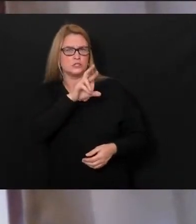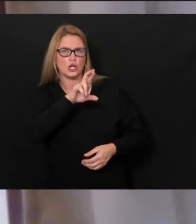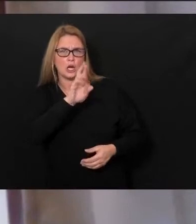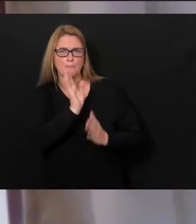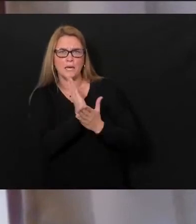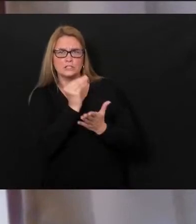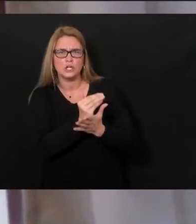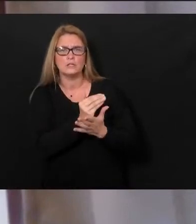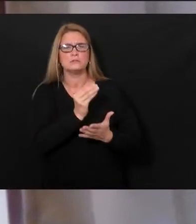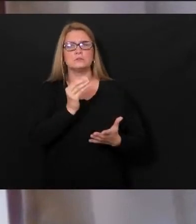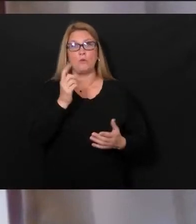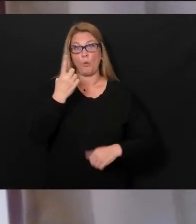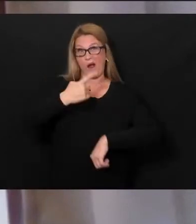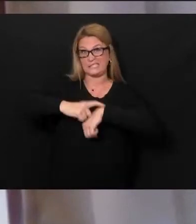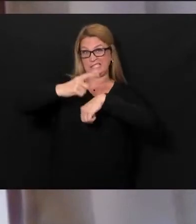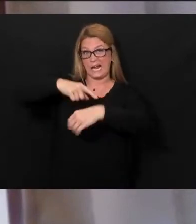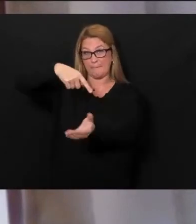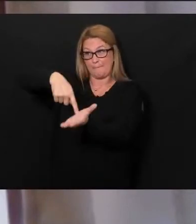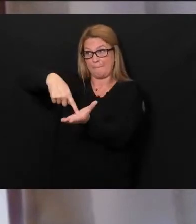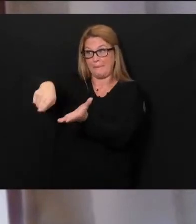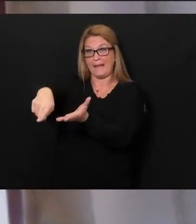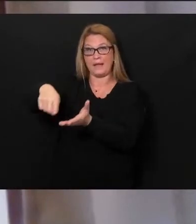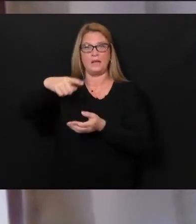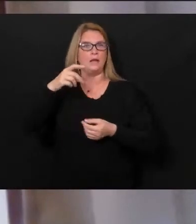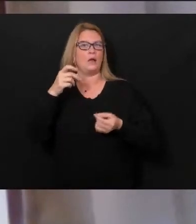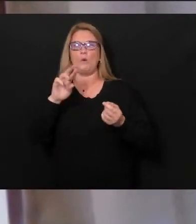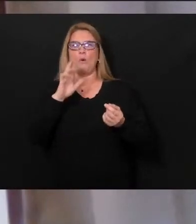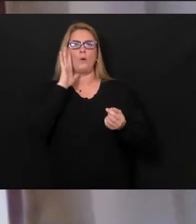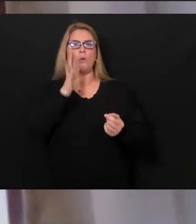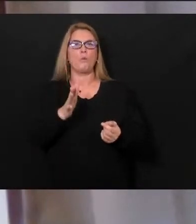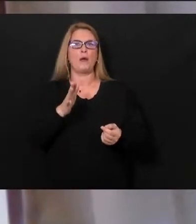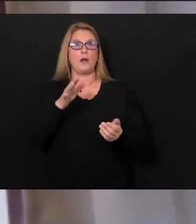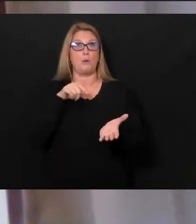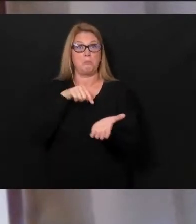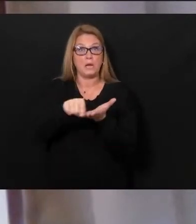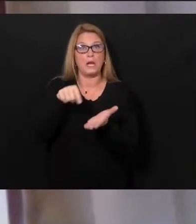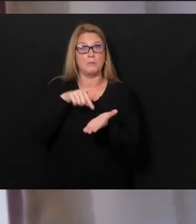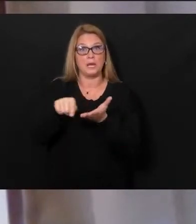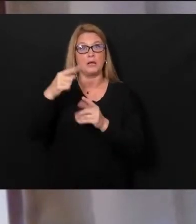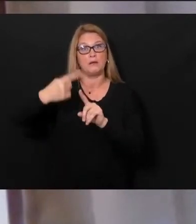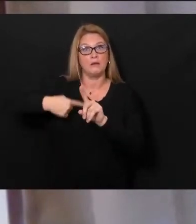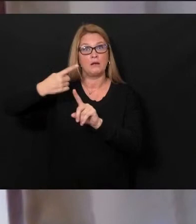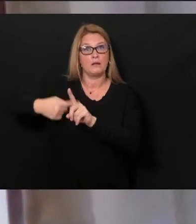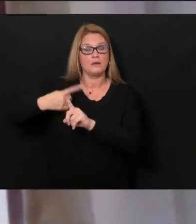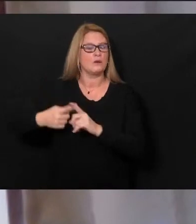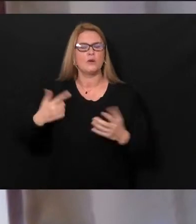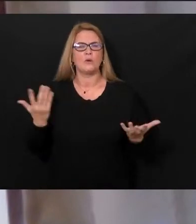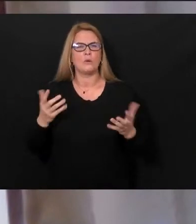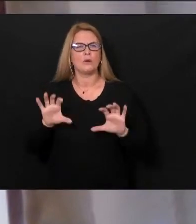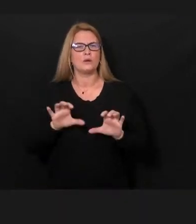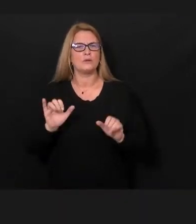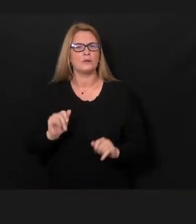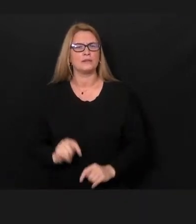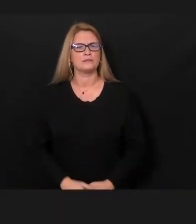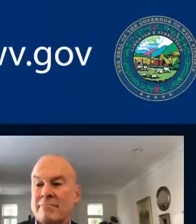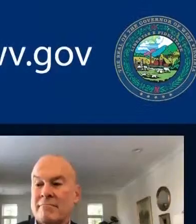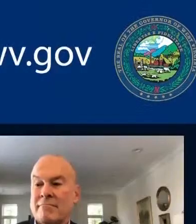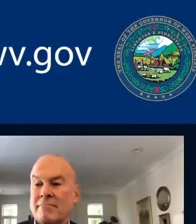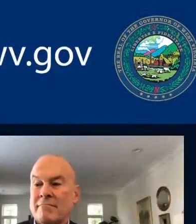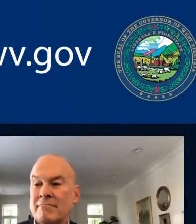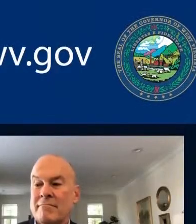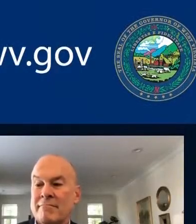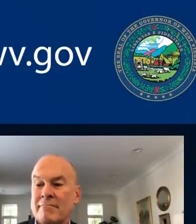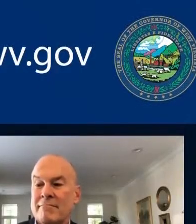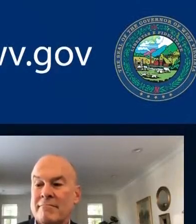a one-time cost, or is this something that we, imagine paying for in the future as well? Thank you. Secretary Crouch, I think